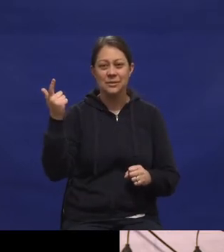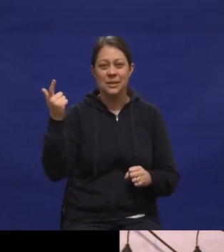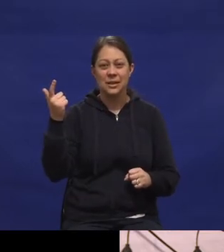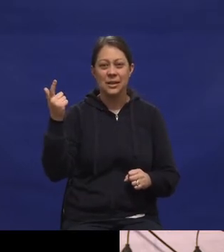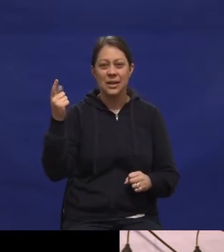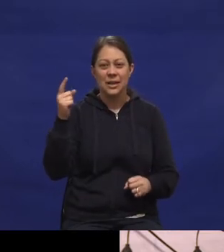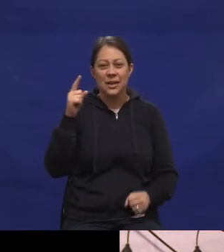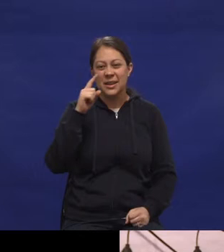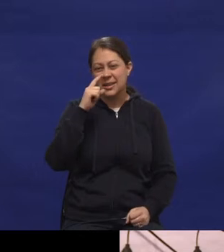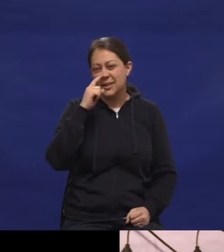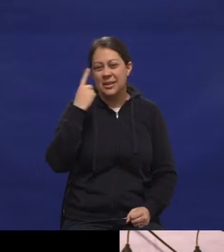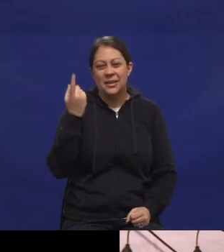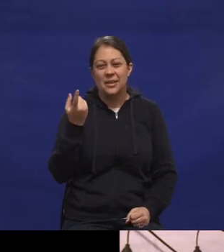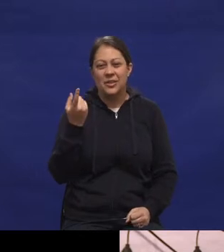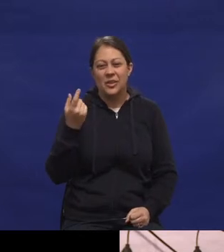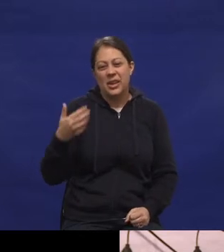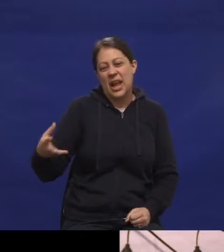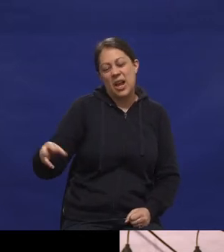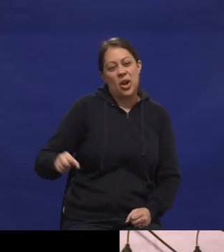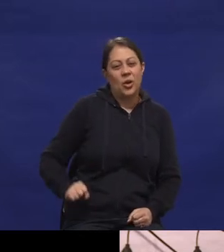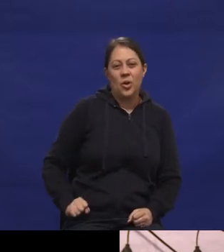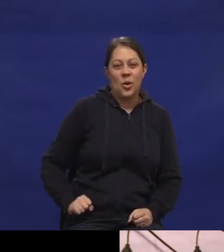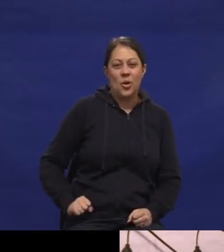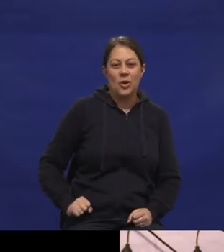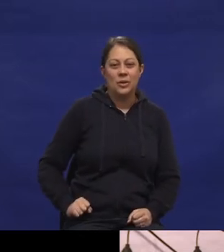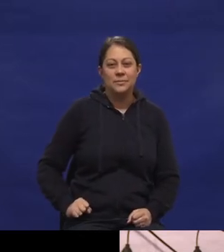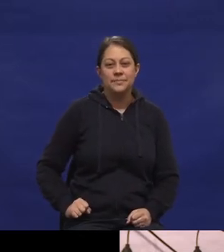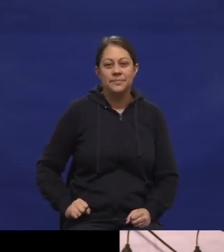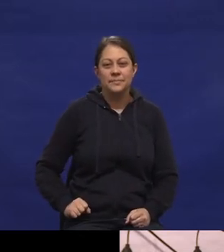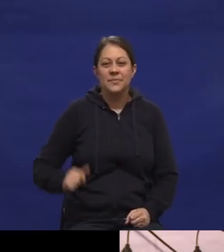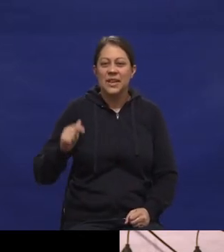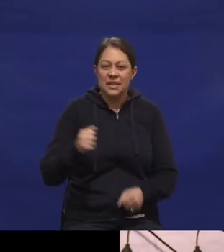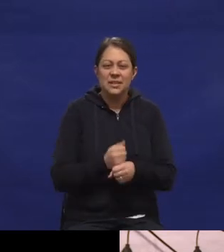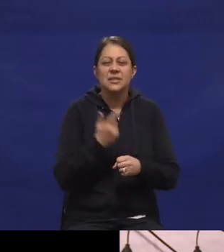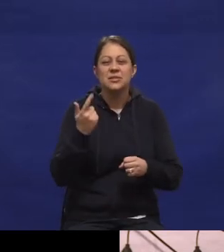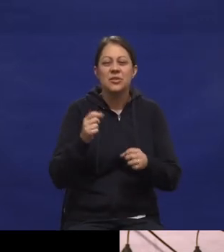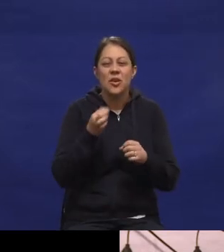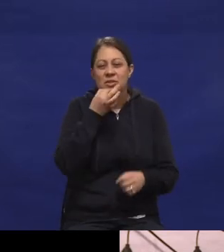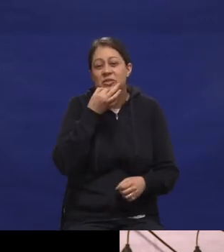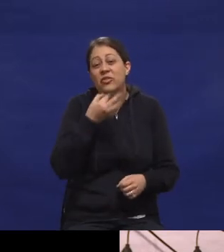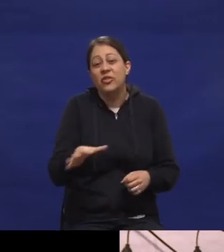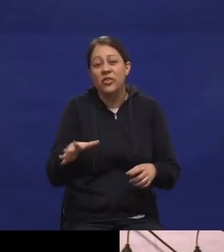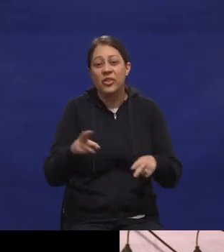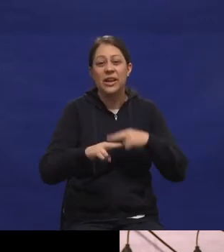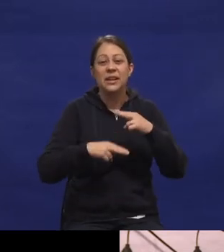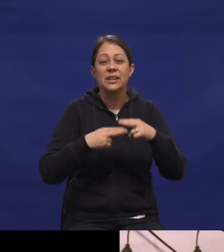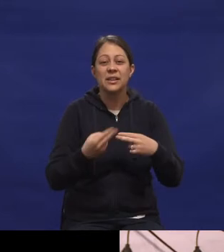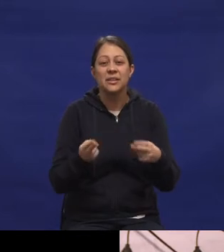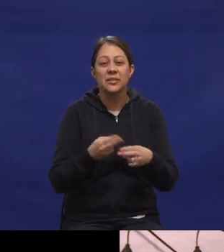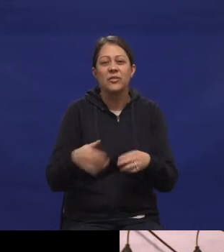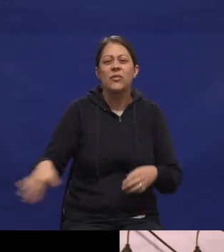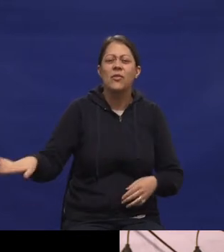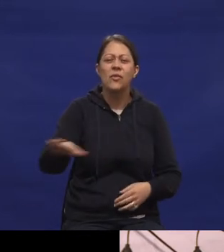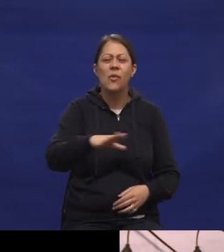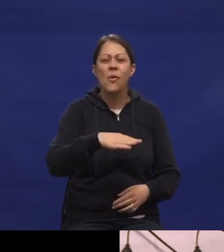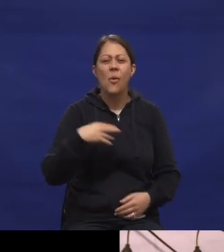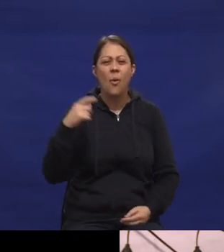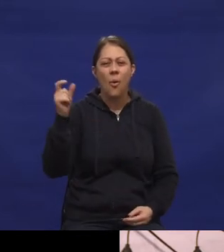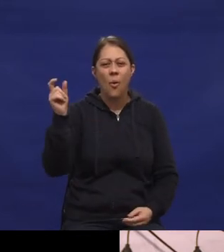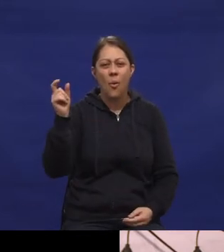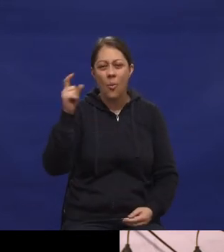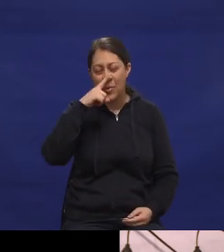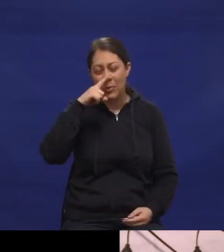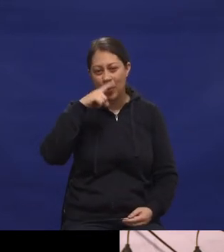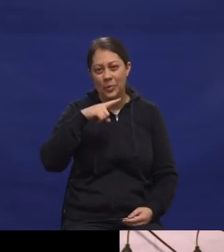it. We don't deserve it. It's God's pursual of us. It's his free gift to all human beings. Craig